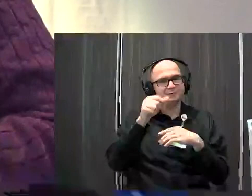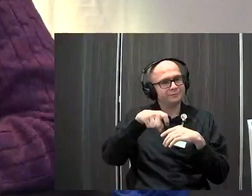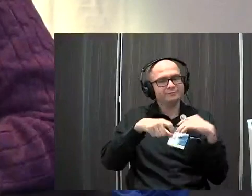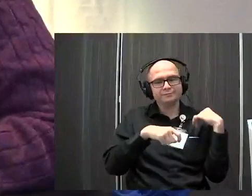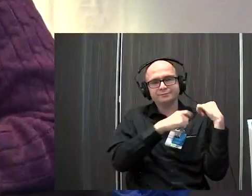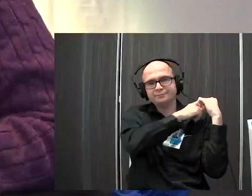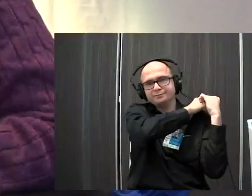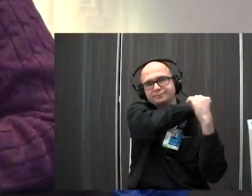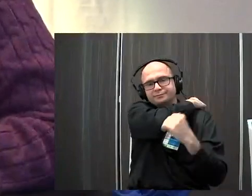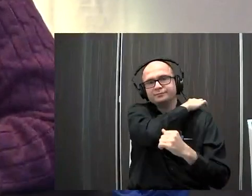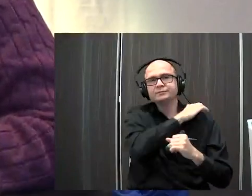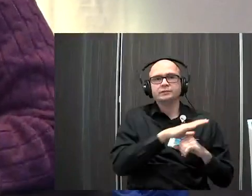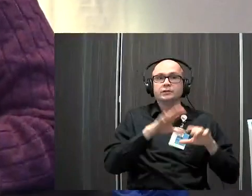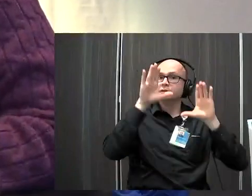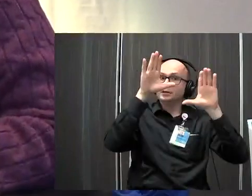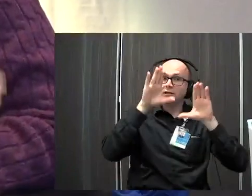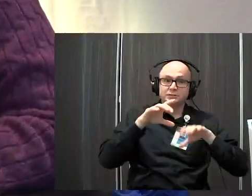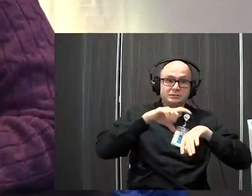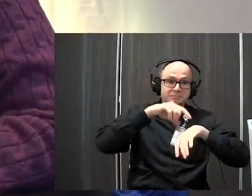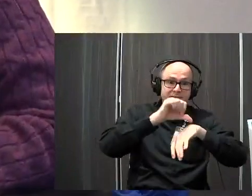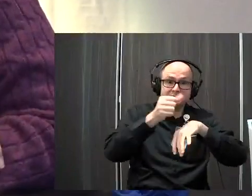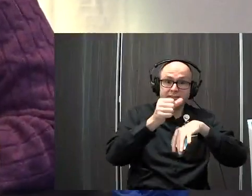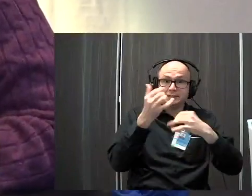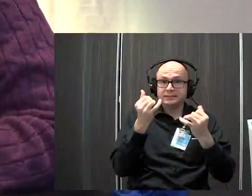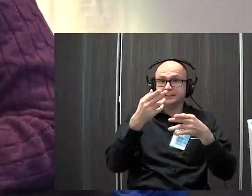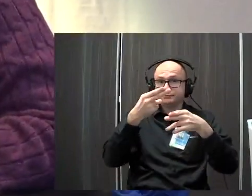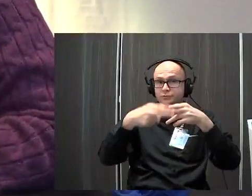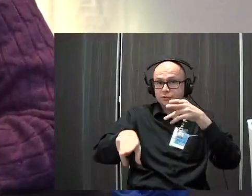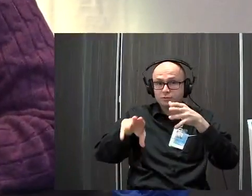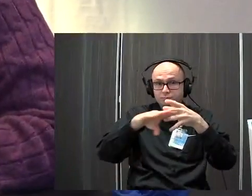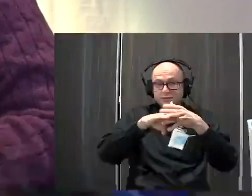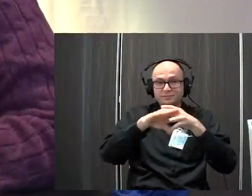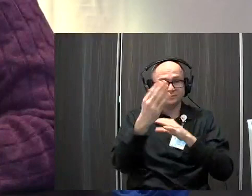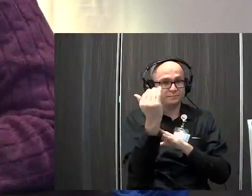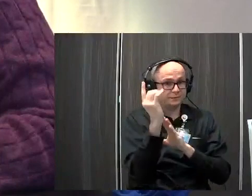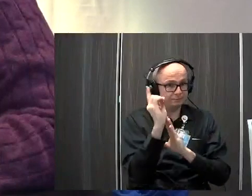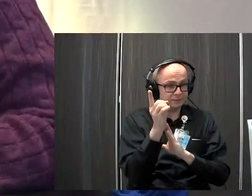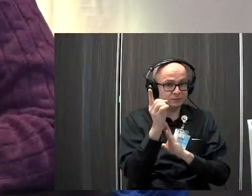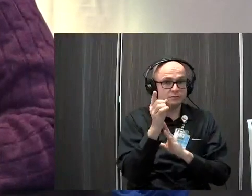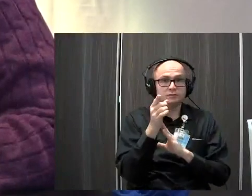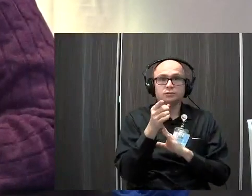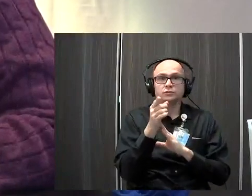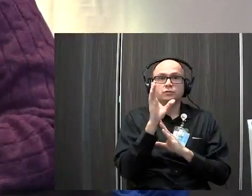difference. So awesome. Well, we are at the 10 o'clock hour. We're going to take a short break, 15 minutes. You're going to get